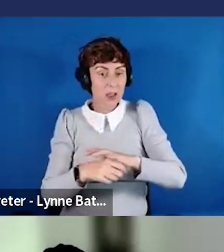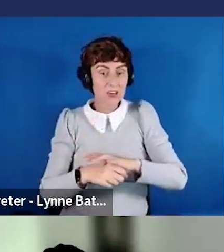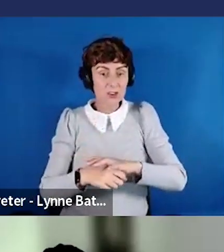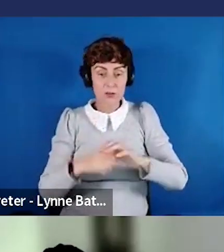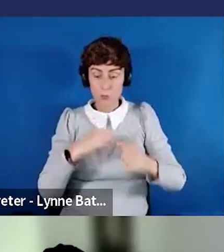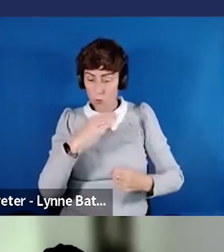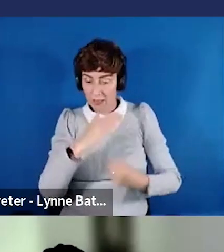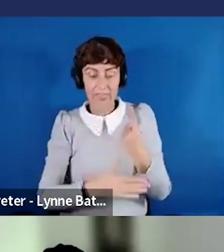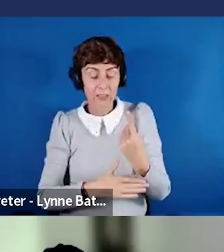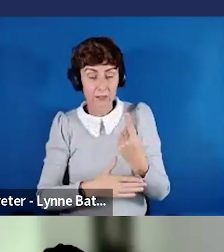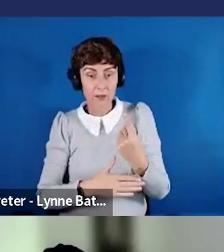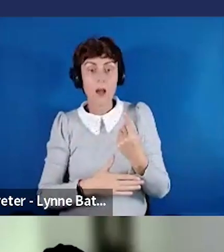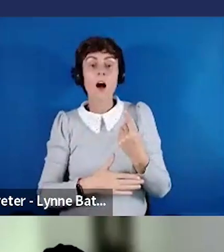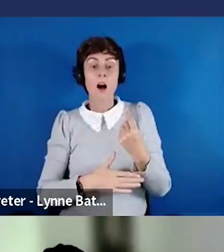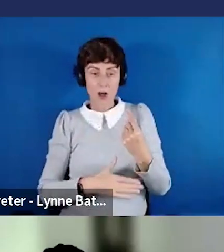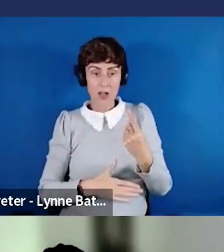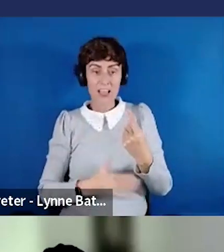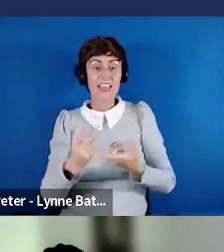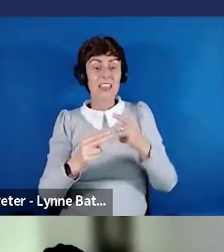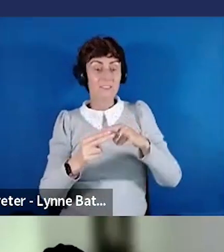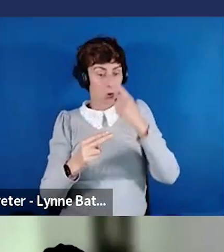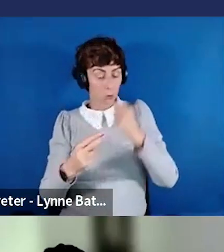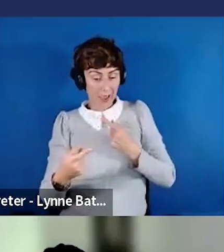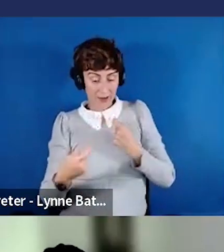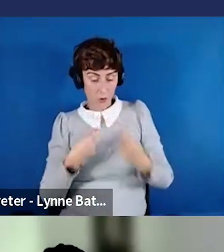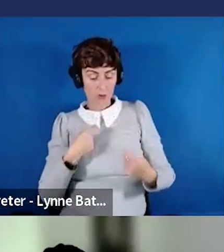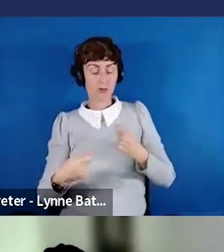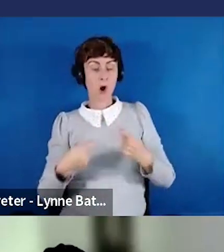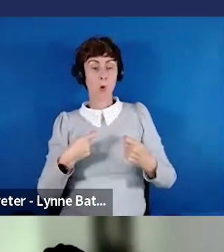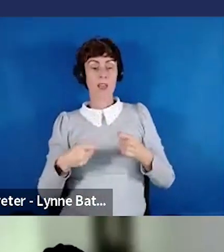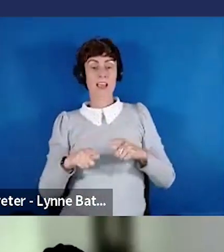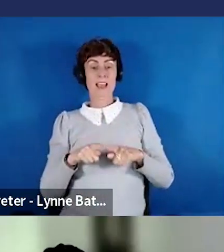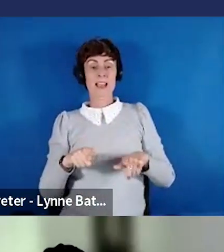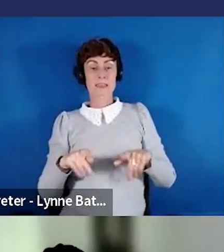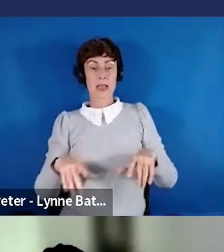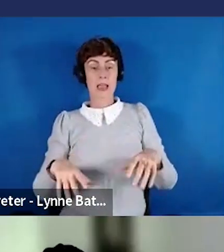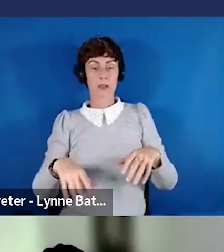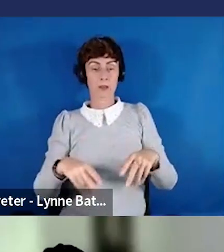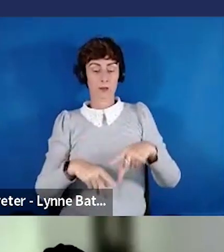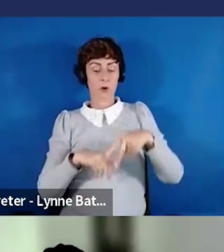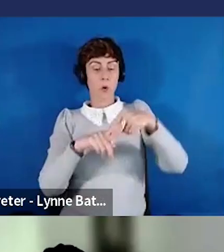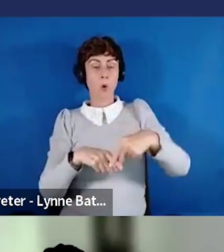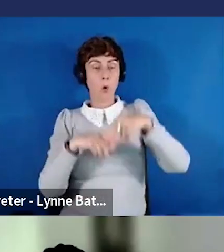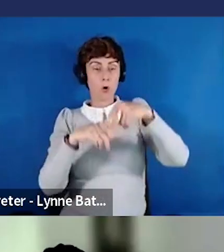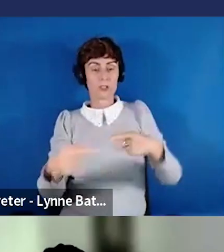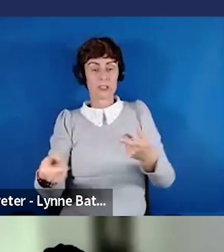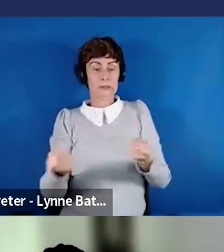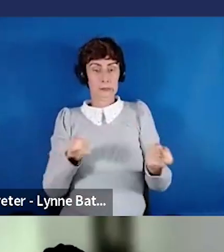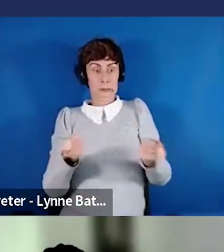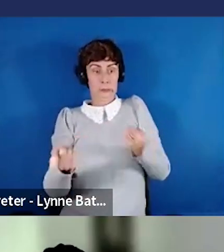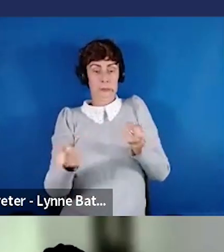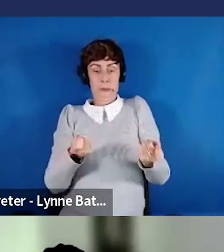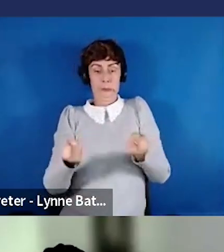can help us to regain that sense of agency. Yeah, it's almost like keeping the reins of the horses, you know, and keeping a hold of the